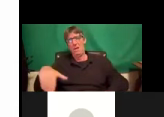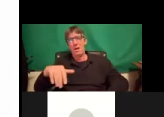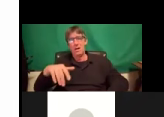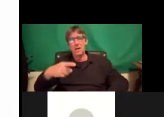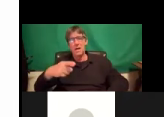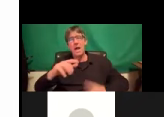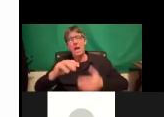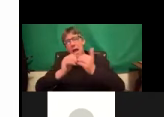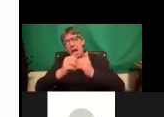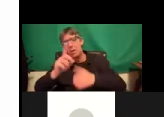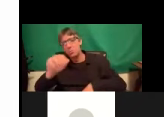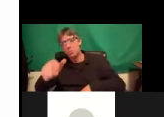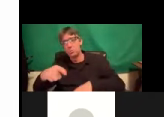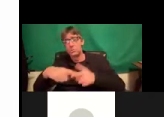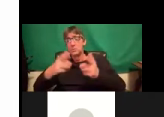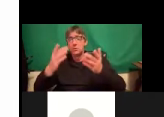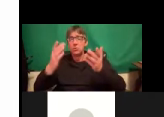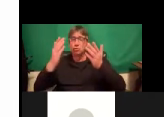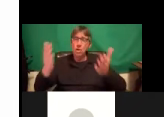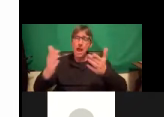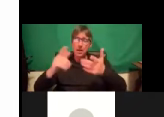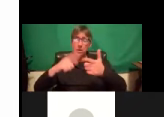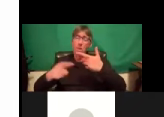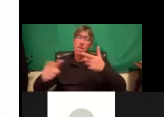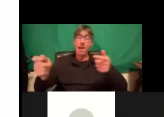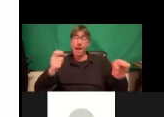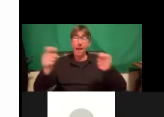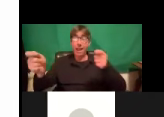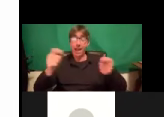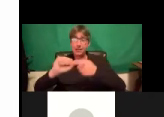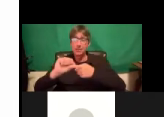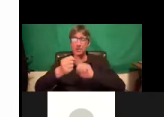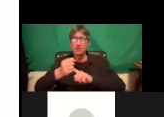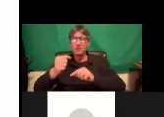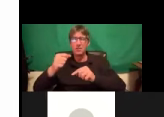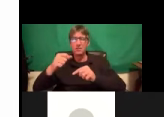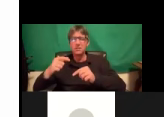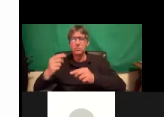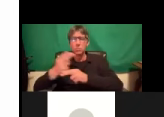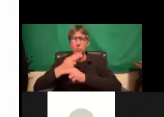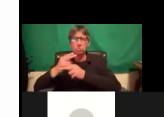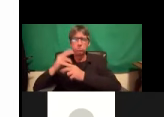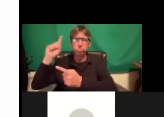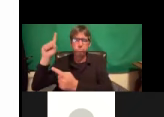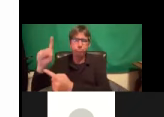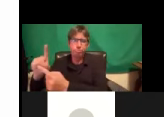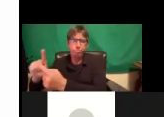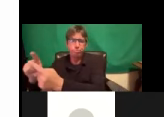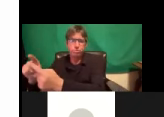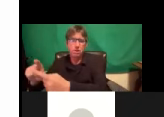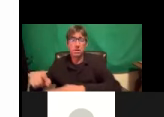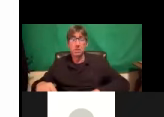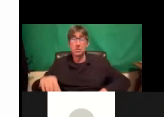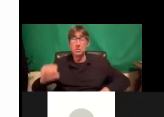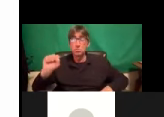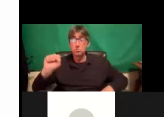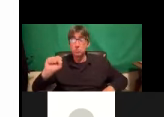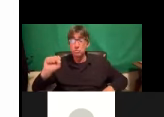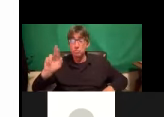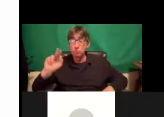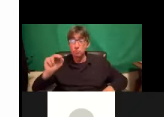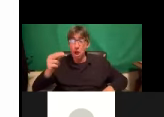you suggest that you're going to deal with this situation? My suggestion for the shuttles, just to come back to the last point, would be clearly that